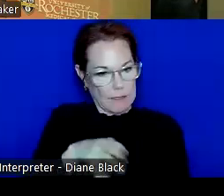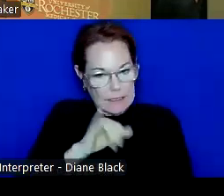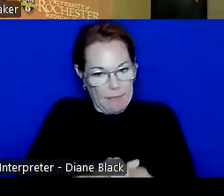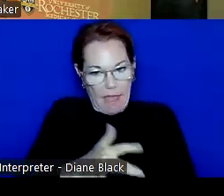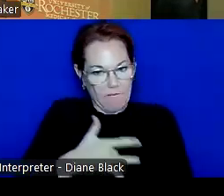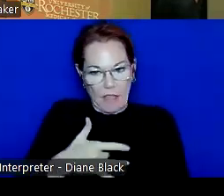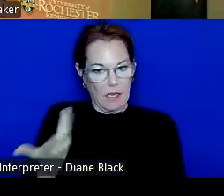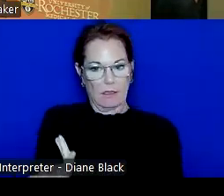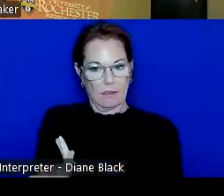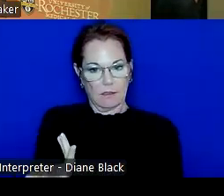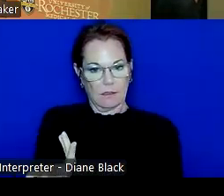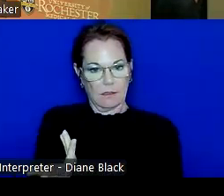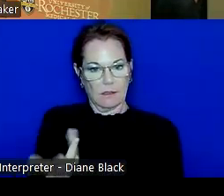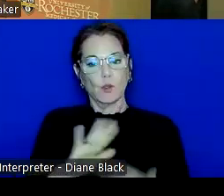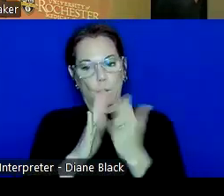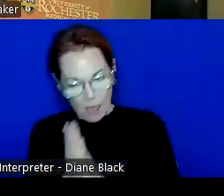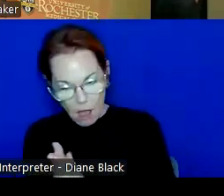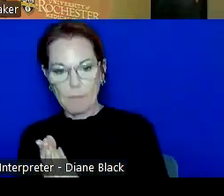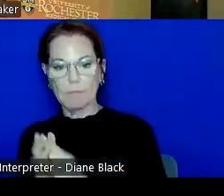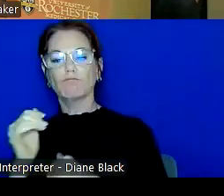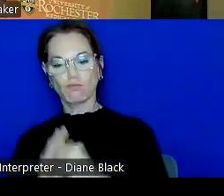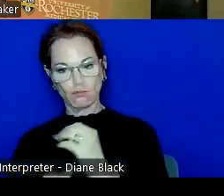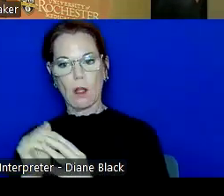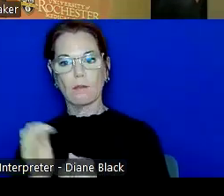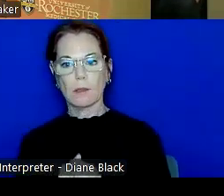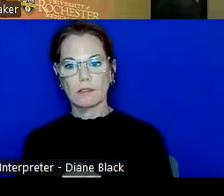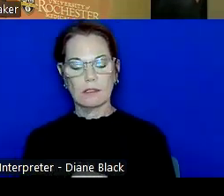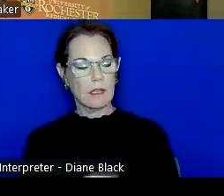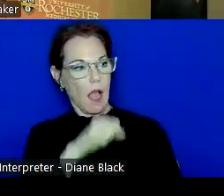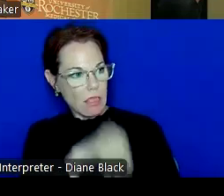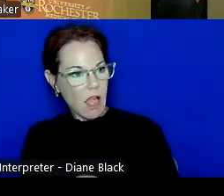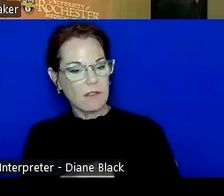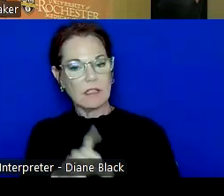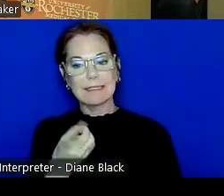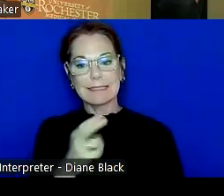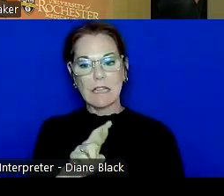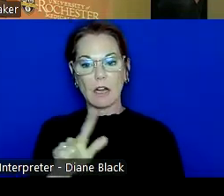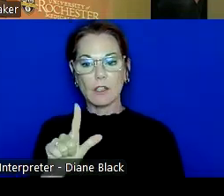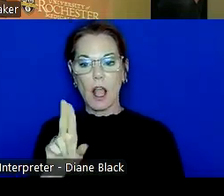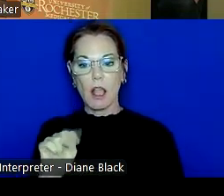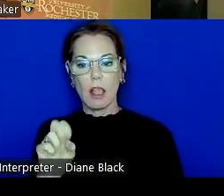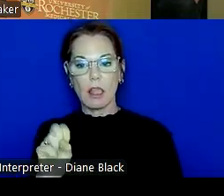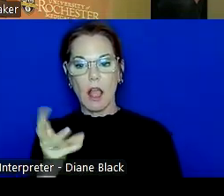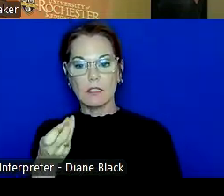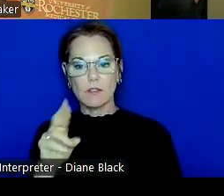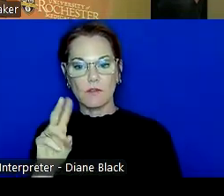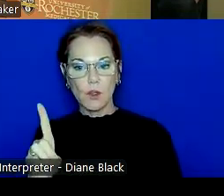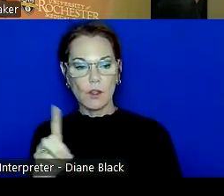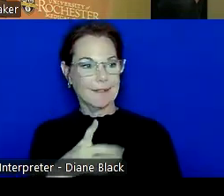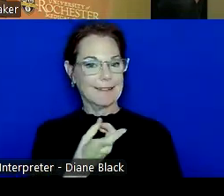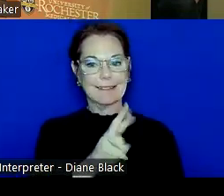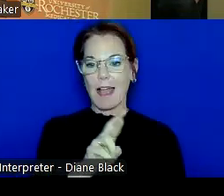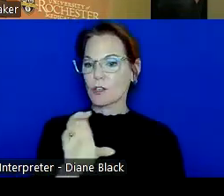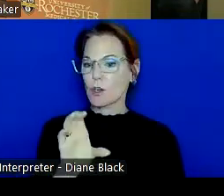it. I love it. It was not comfortable for Dr. Lunsford. It was not comfortable for Dr. Cooper. It's